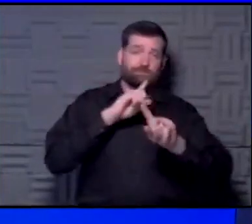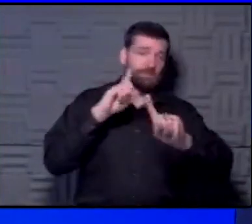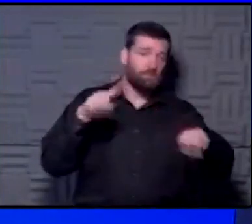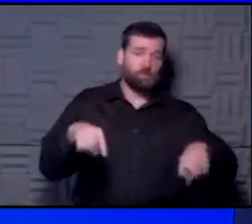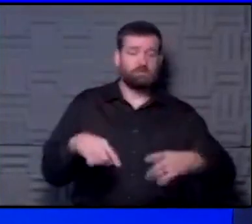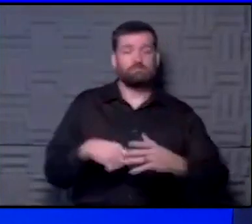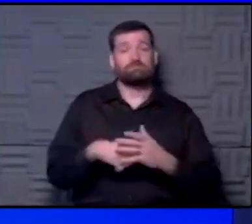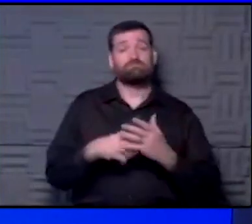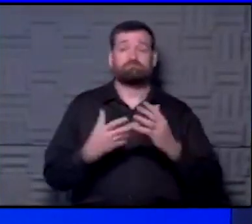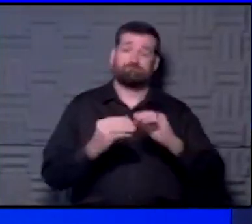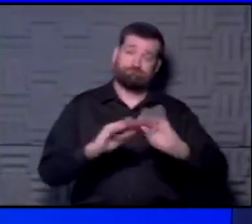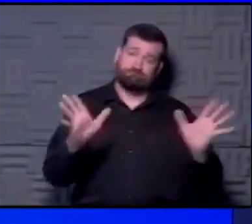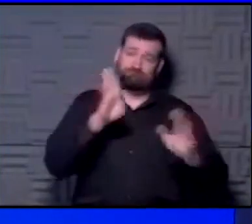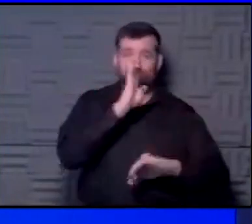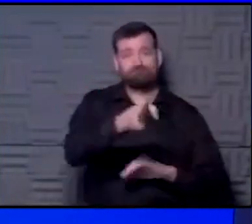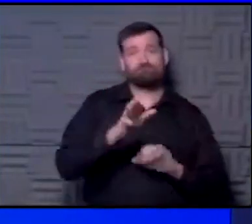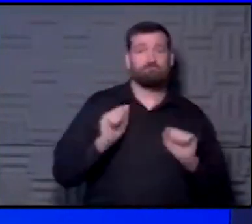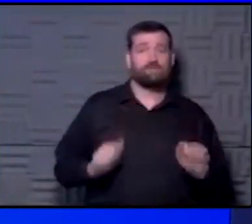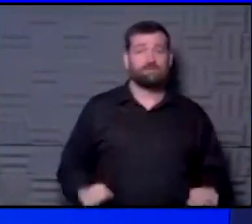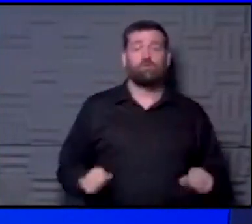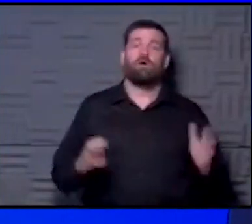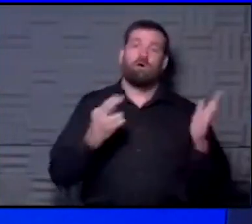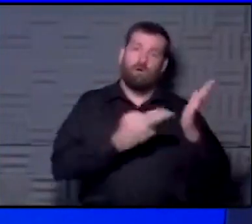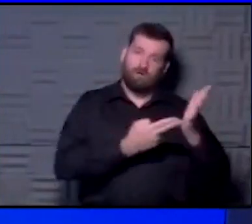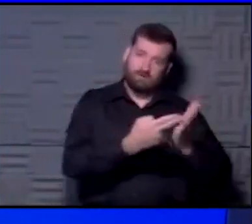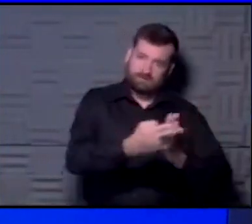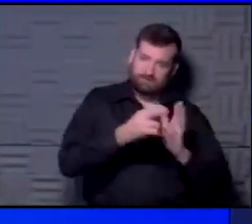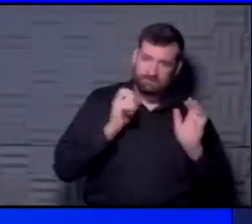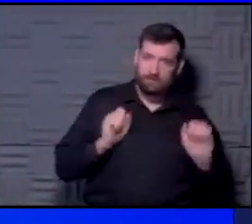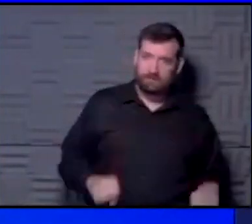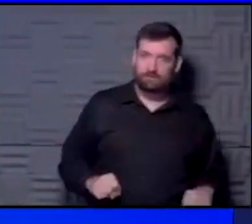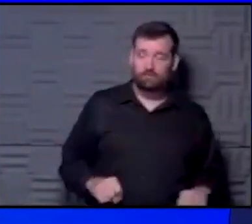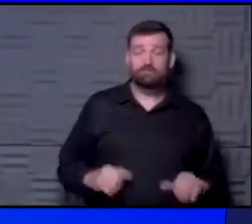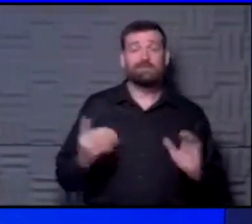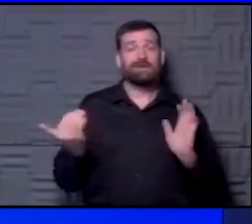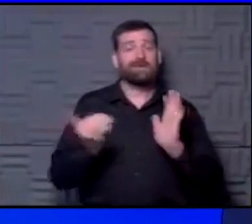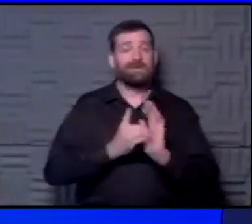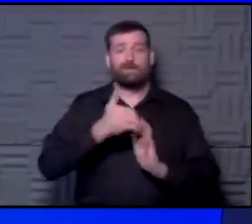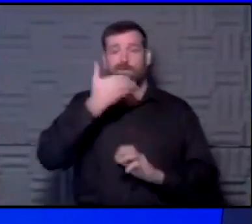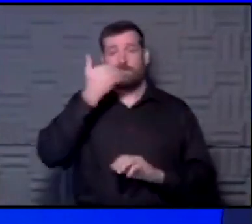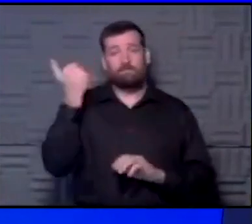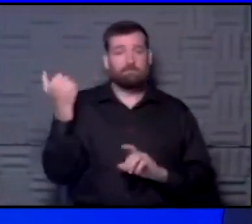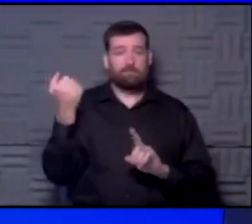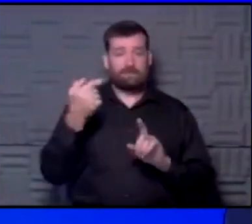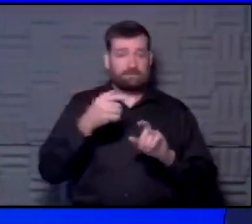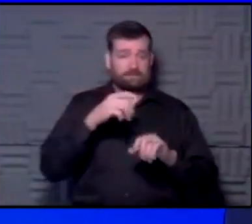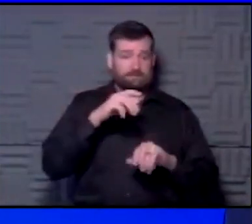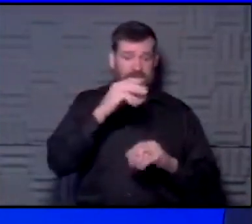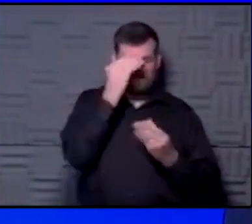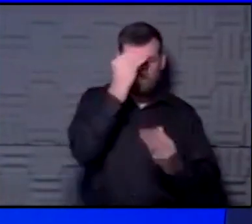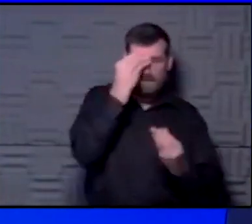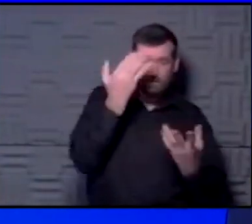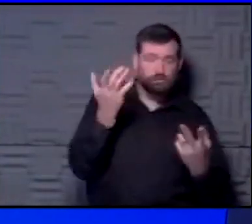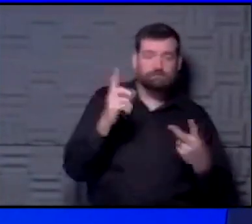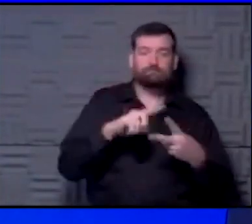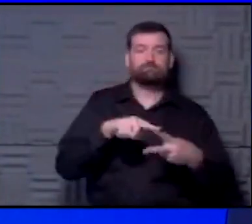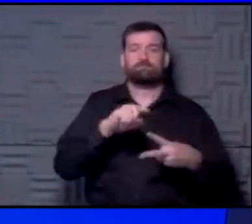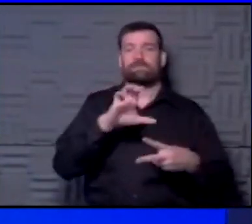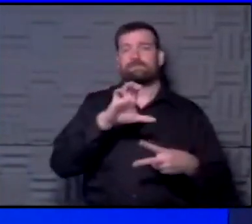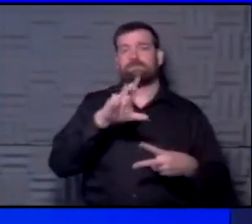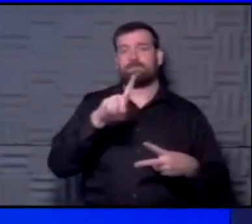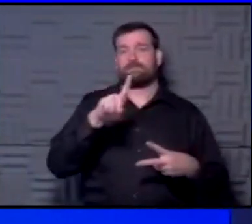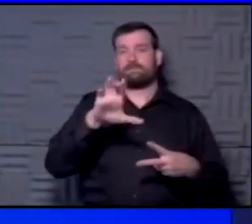as transparent as possible, honestly as possible. Again, the best sources of data that we are using are going to be the